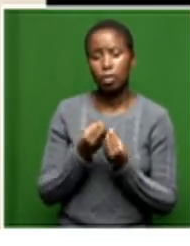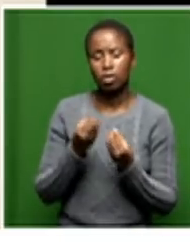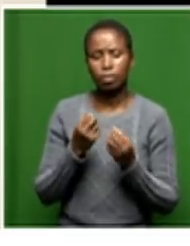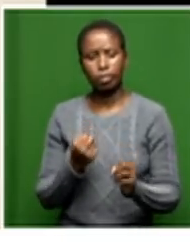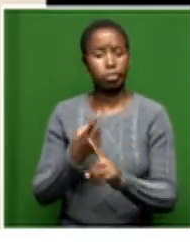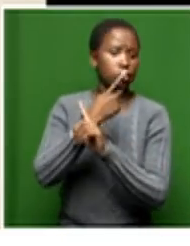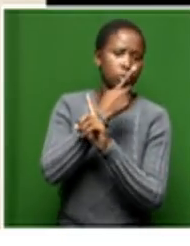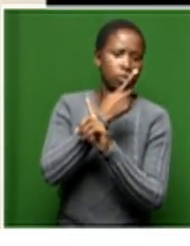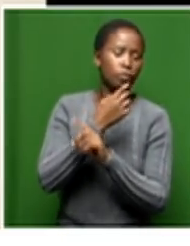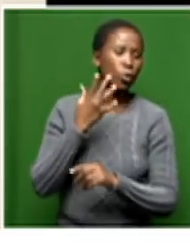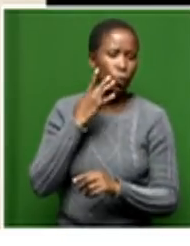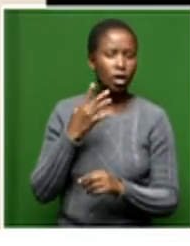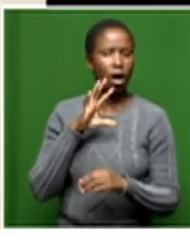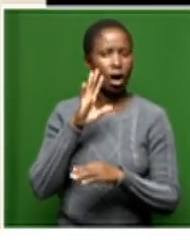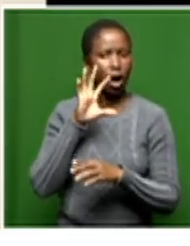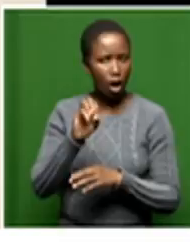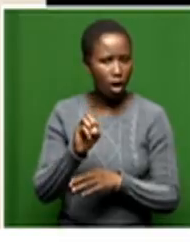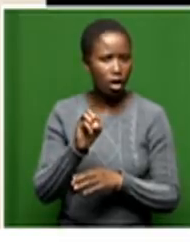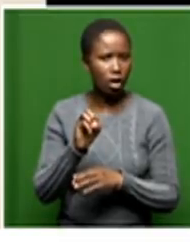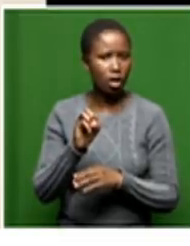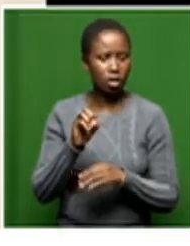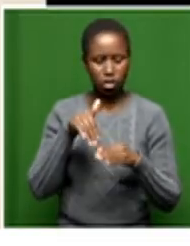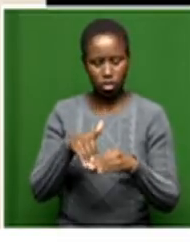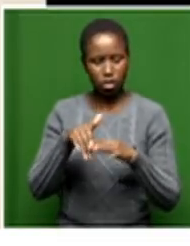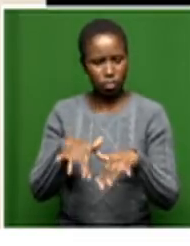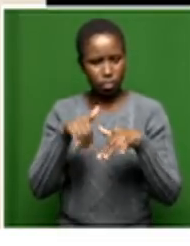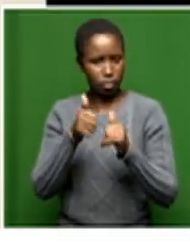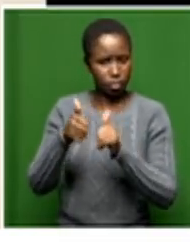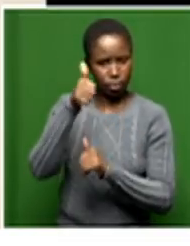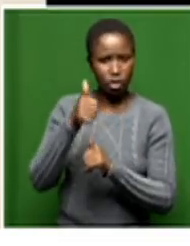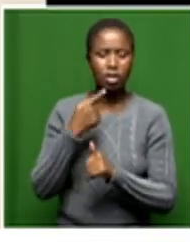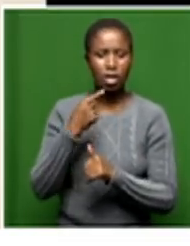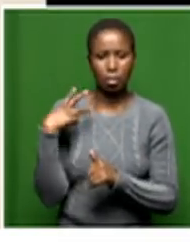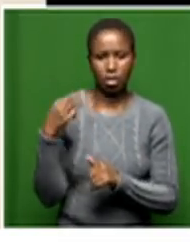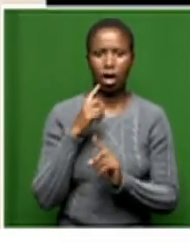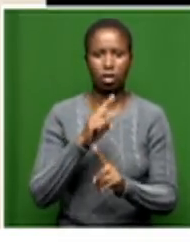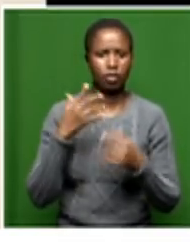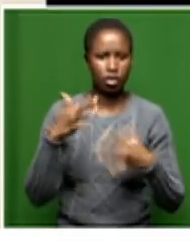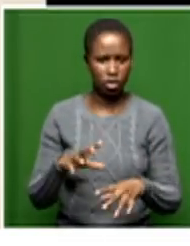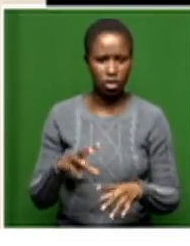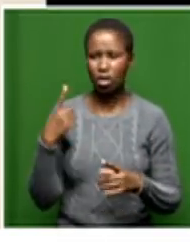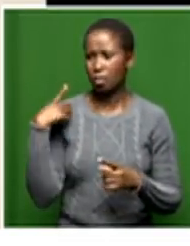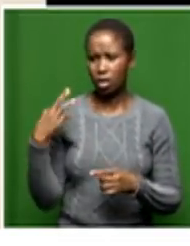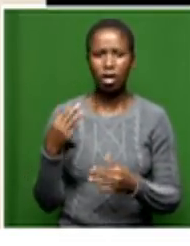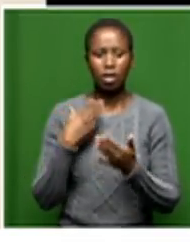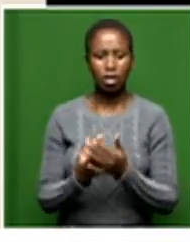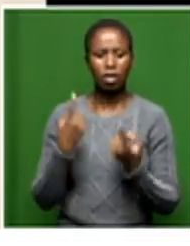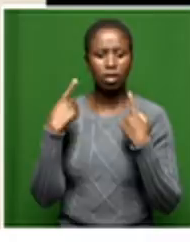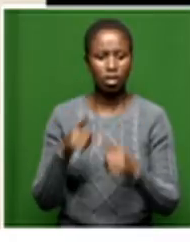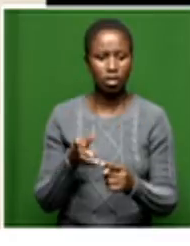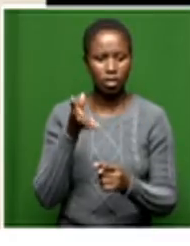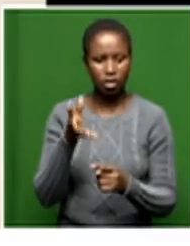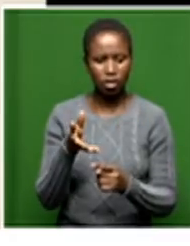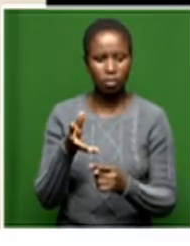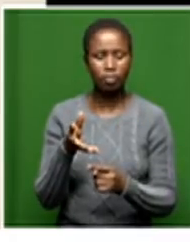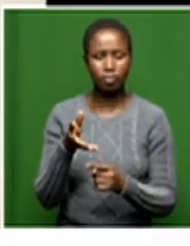And when you raise your concern with the presiding officer will tell you the minister has answered. So the minister can go there and just deflect and